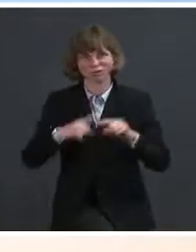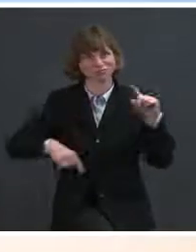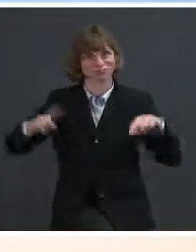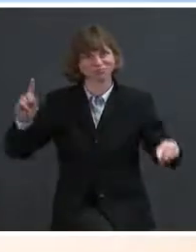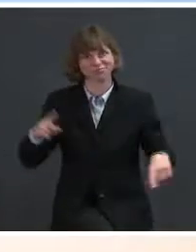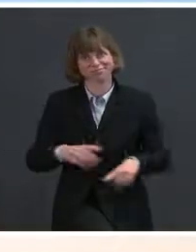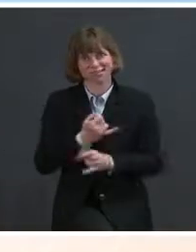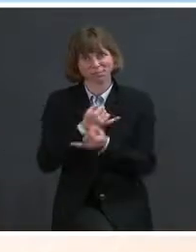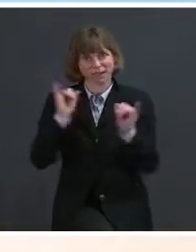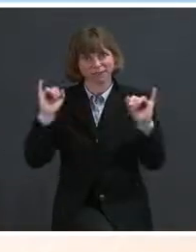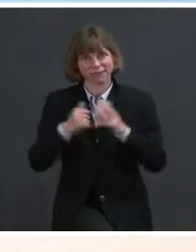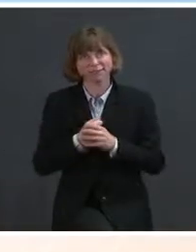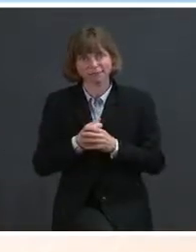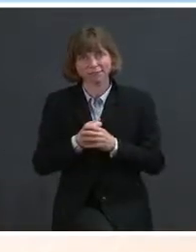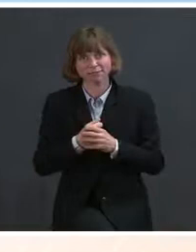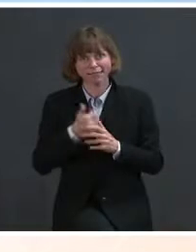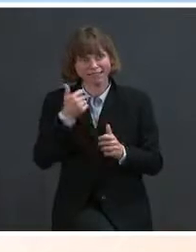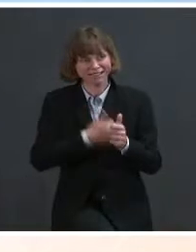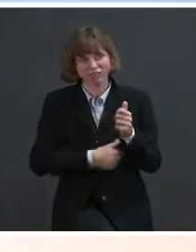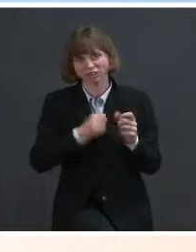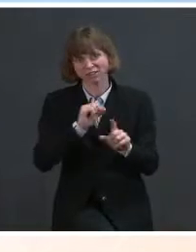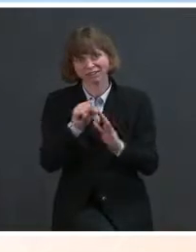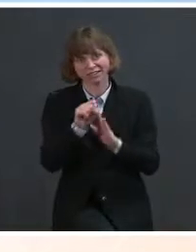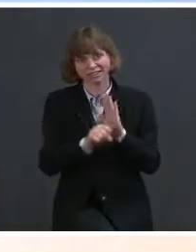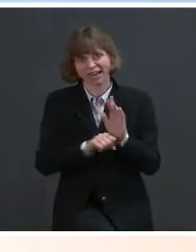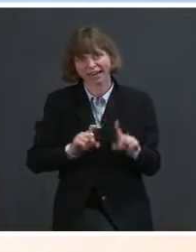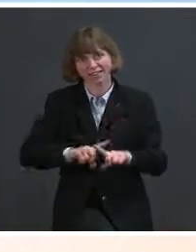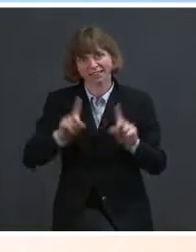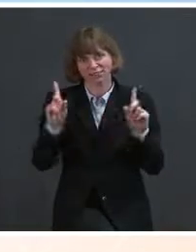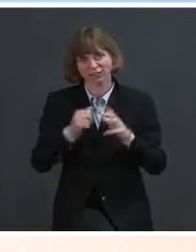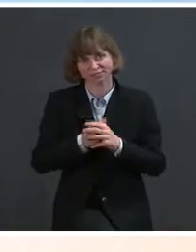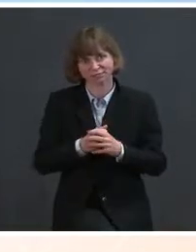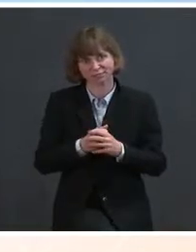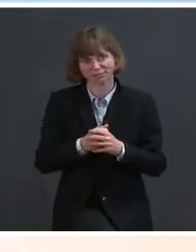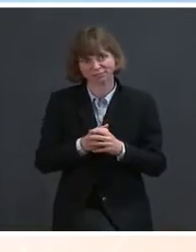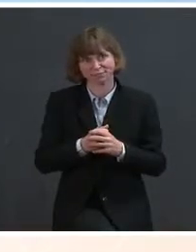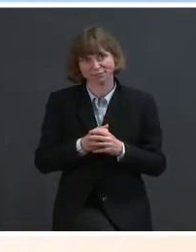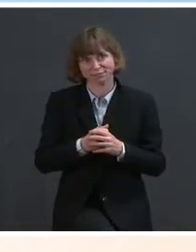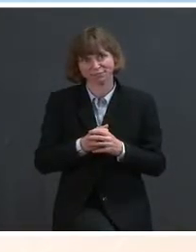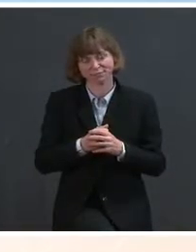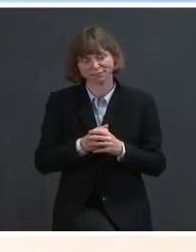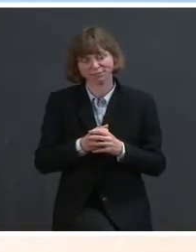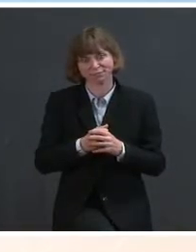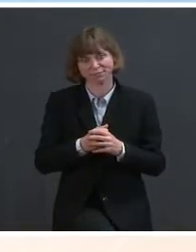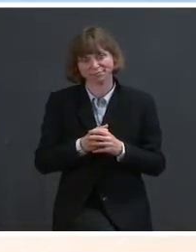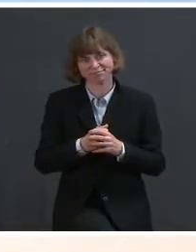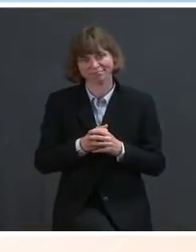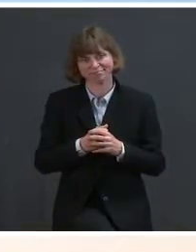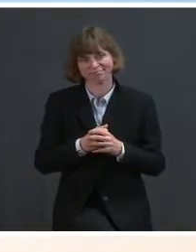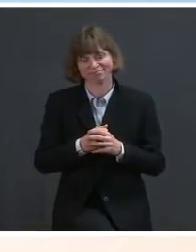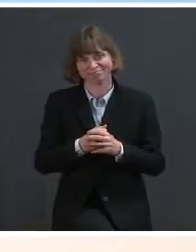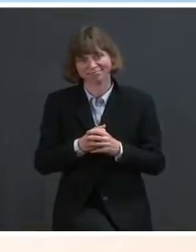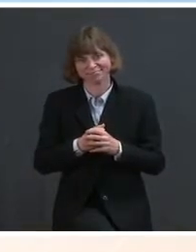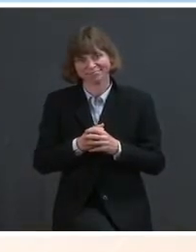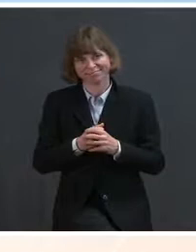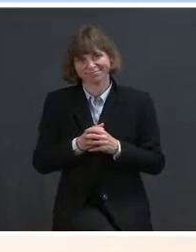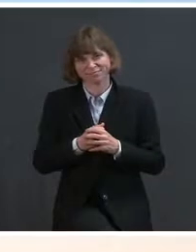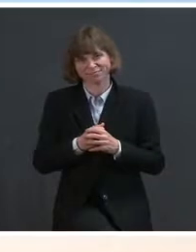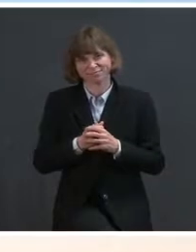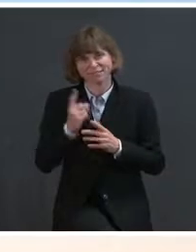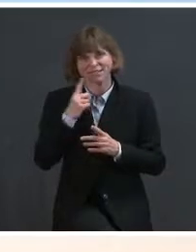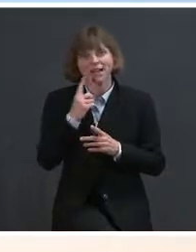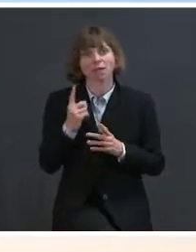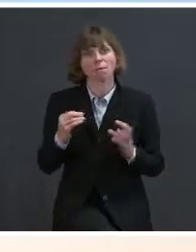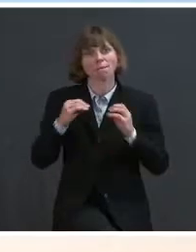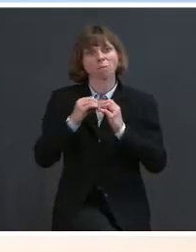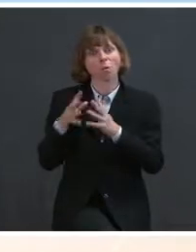but I don't have a breakdown of where they'll be going quite yet. Go ahead. Last night, the president again said more Americans have died from